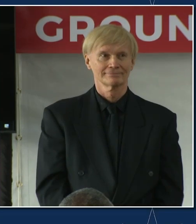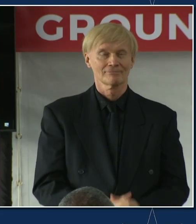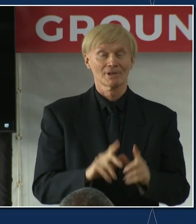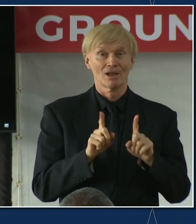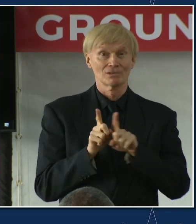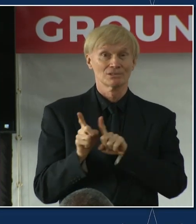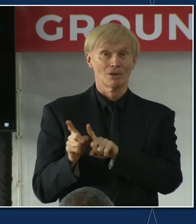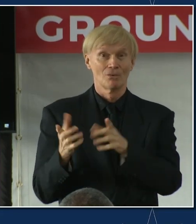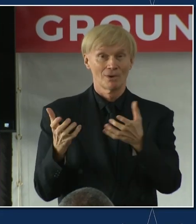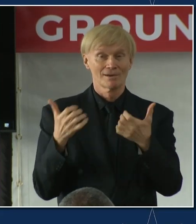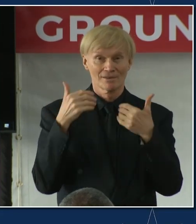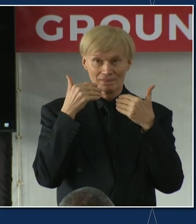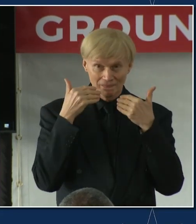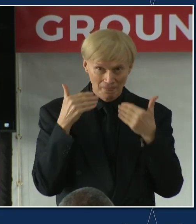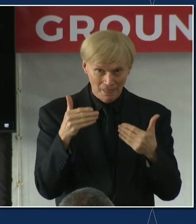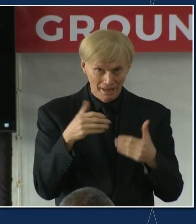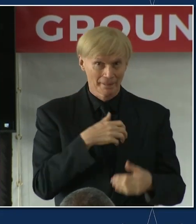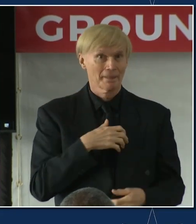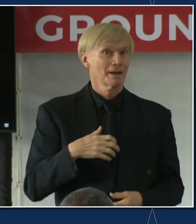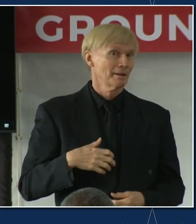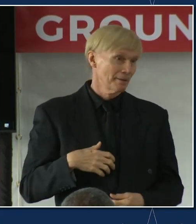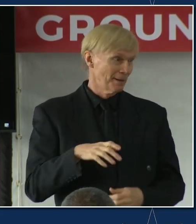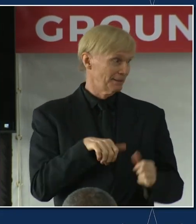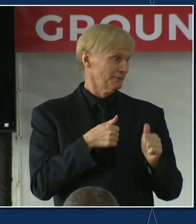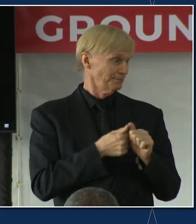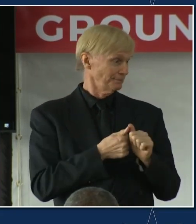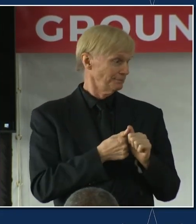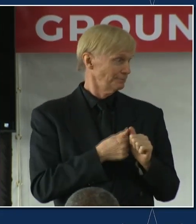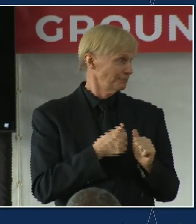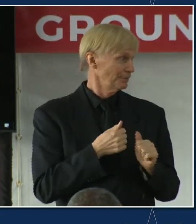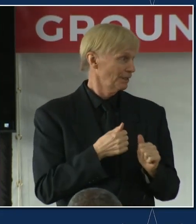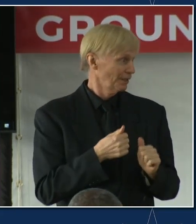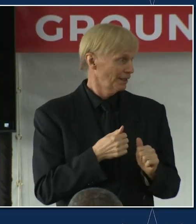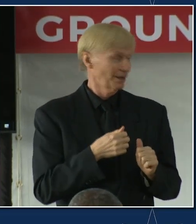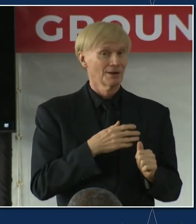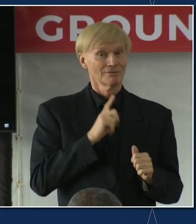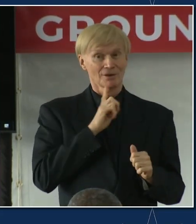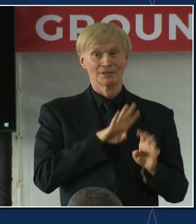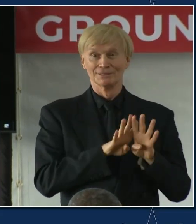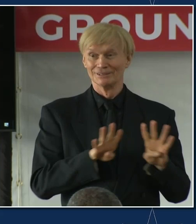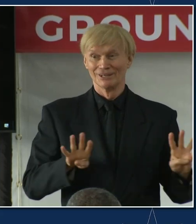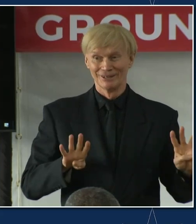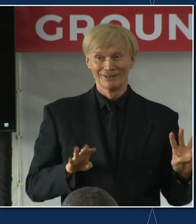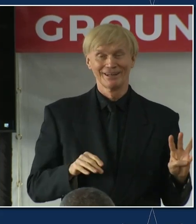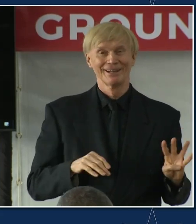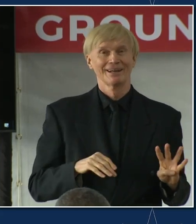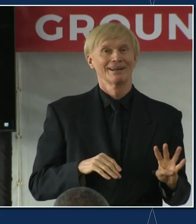I want to also thank Deputy Mayor Samir, who's not here today.